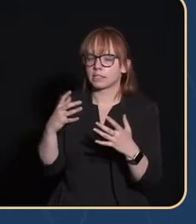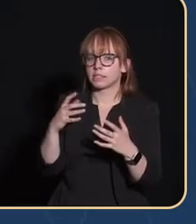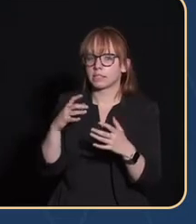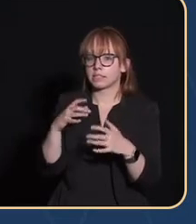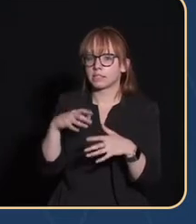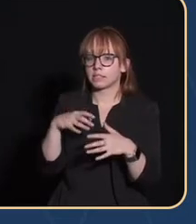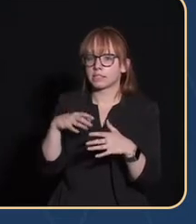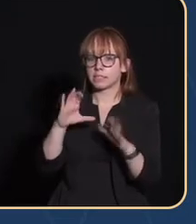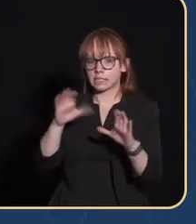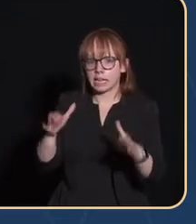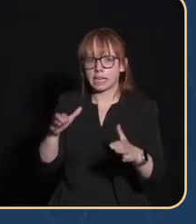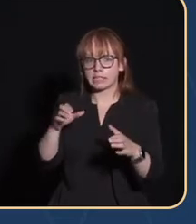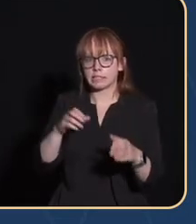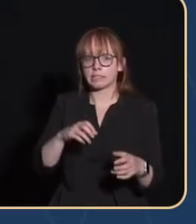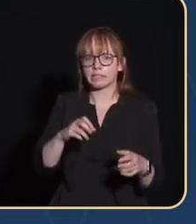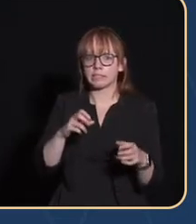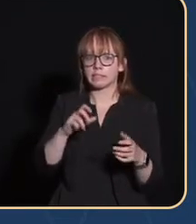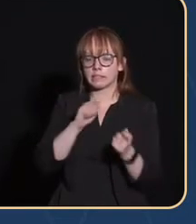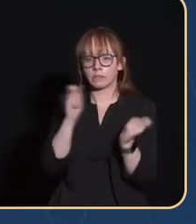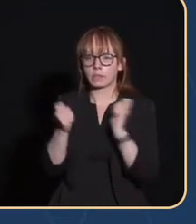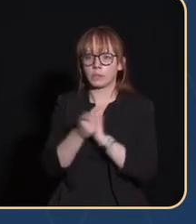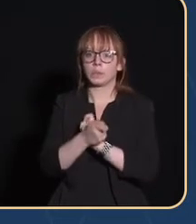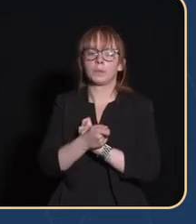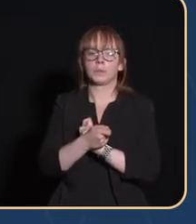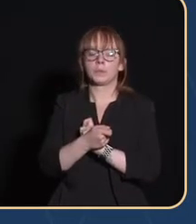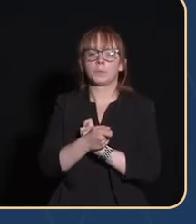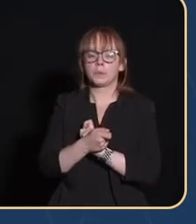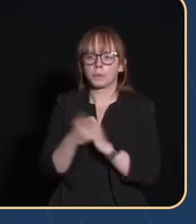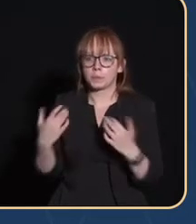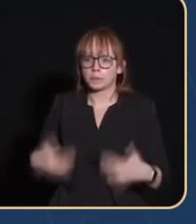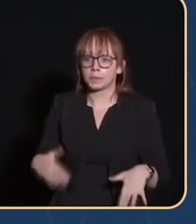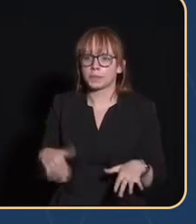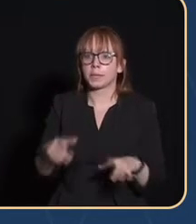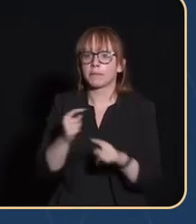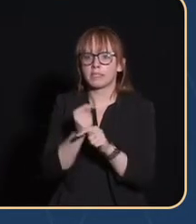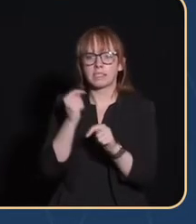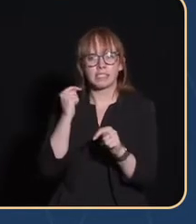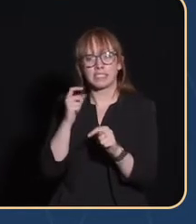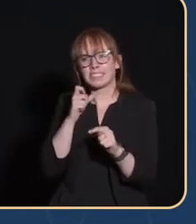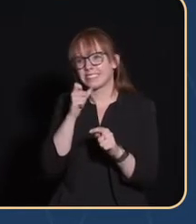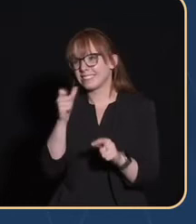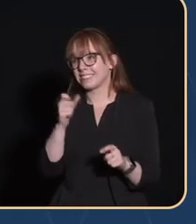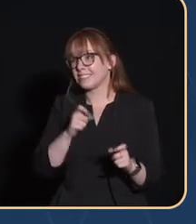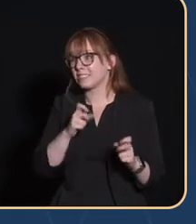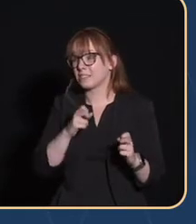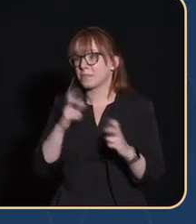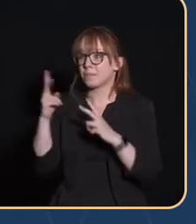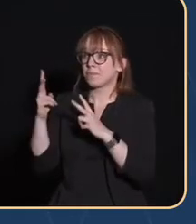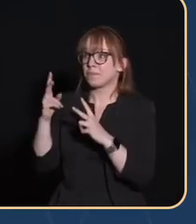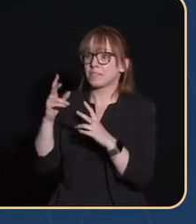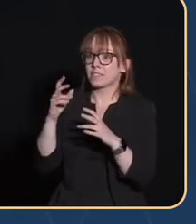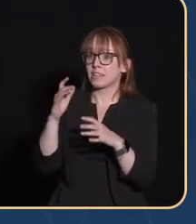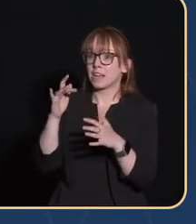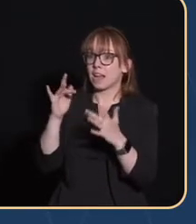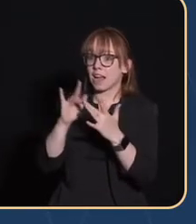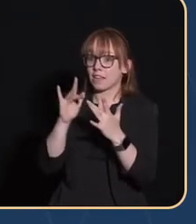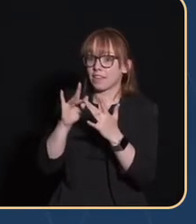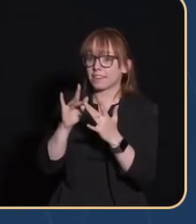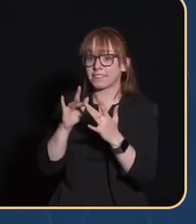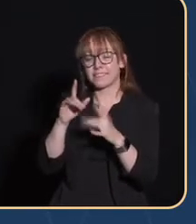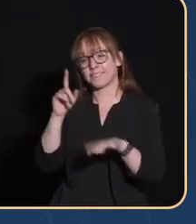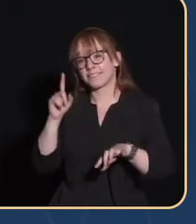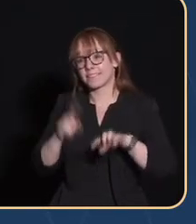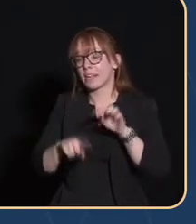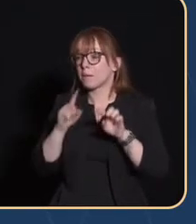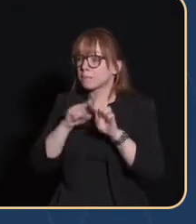or online approach. My truck tech classes couldn't go online, but had noticeable safety adjustments to keep the faculty and